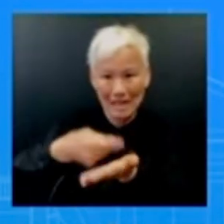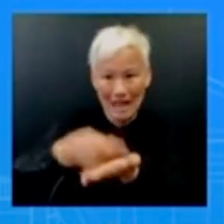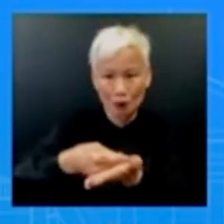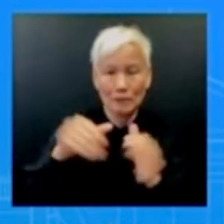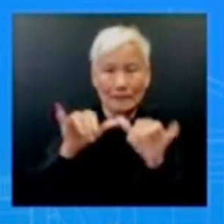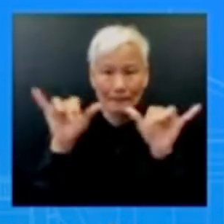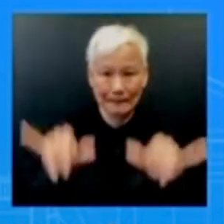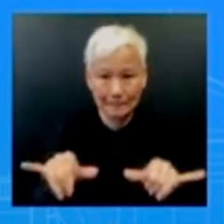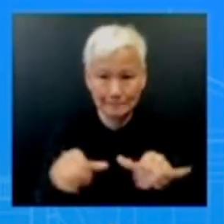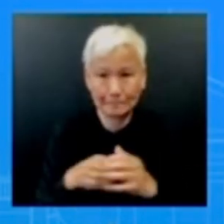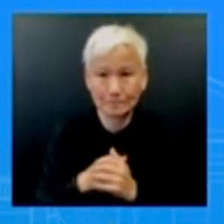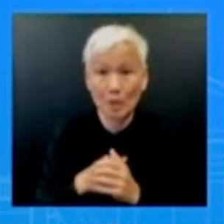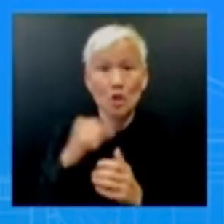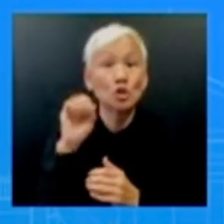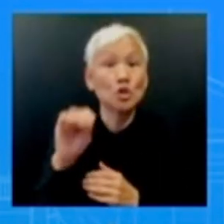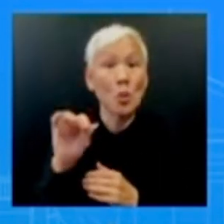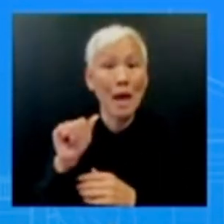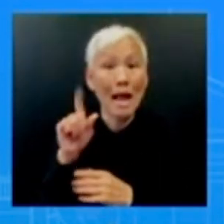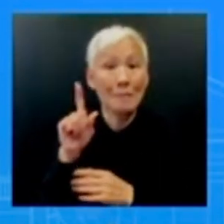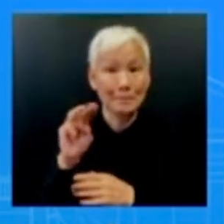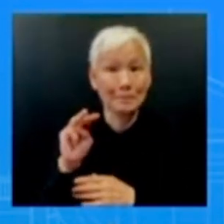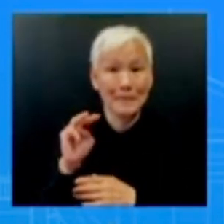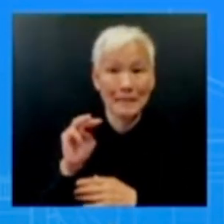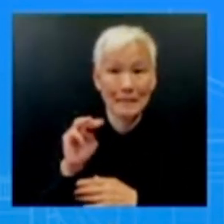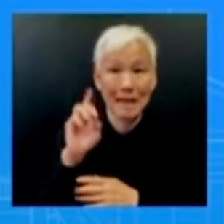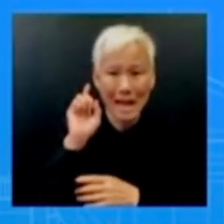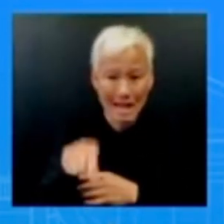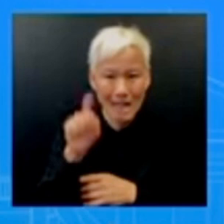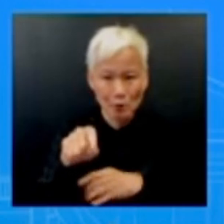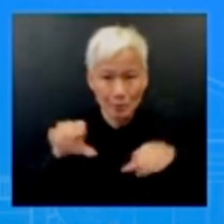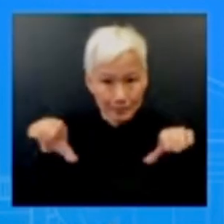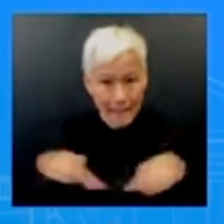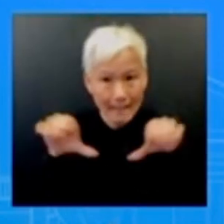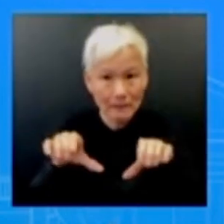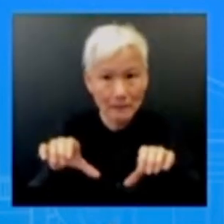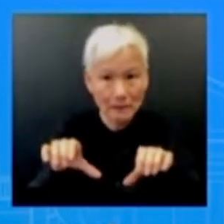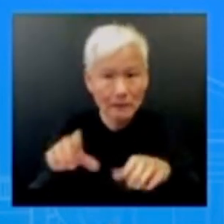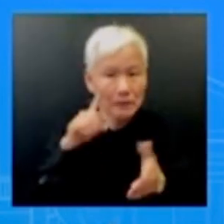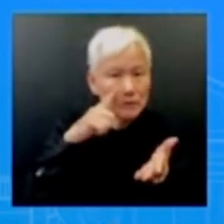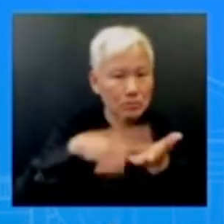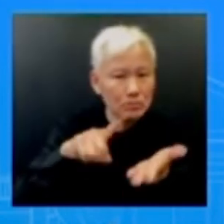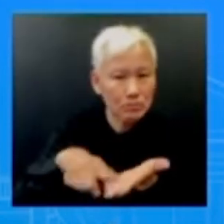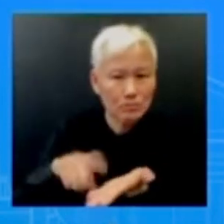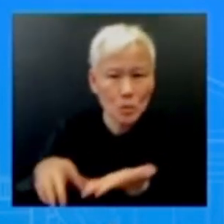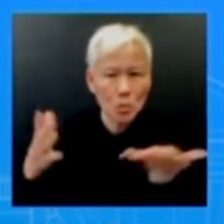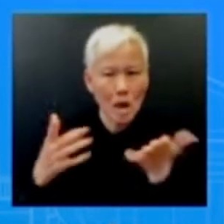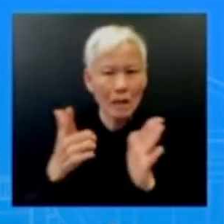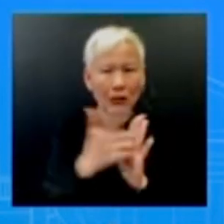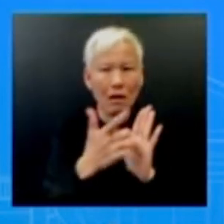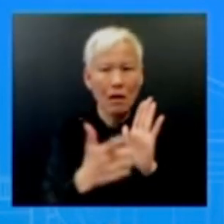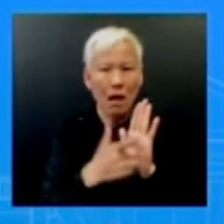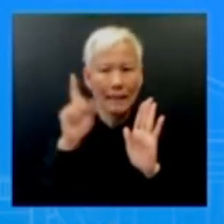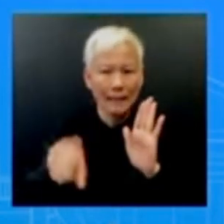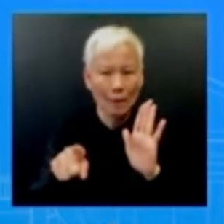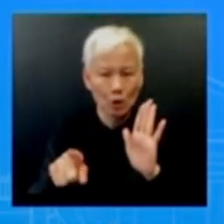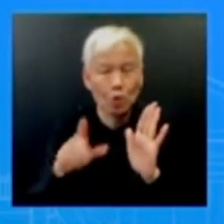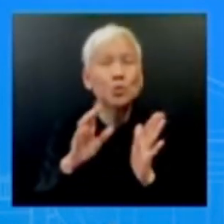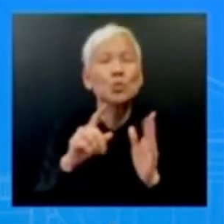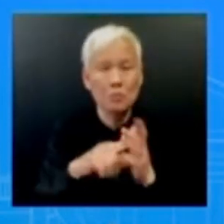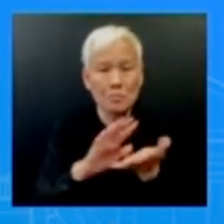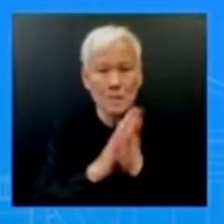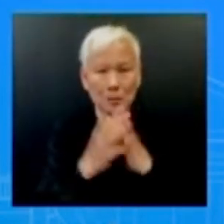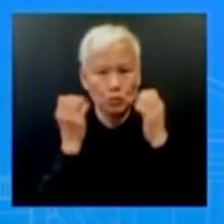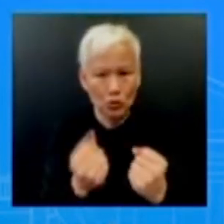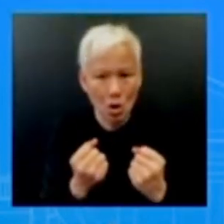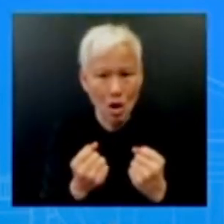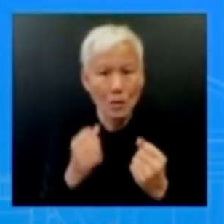administration is going to actively look into what regulations or laws should be strengthened to prevent this from happening again. But look, the